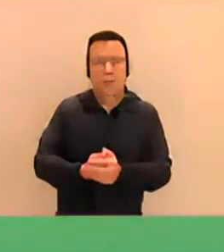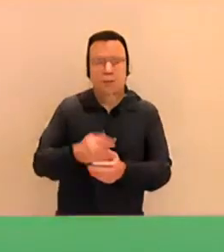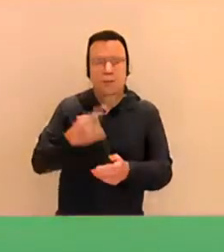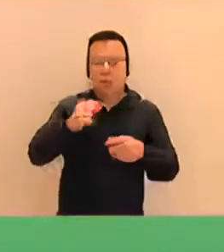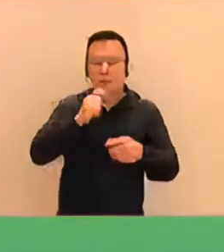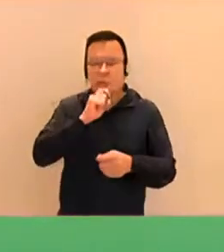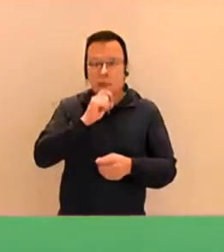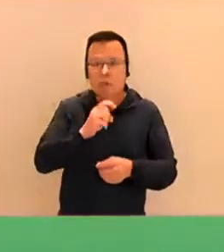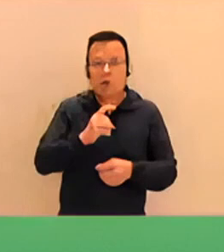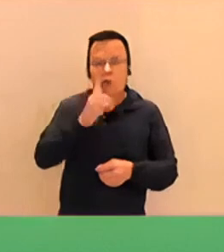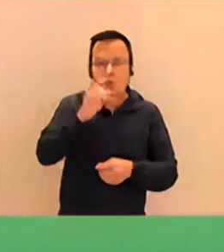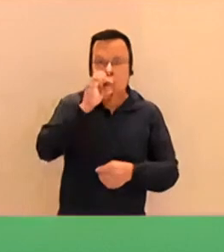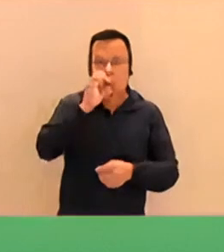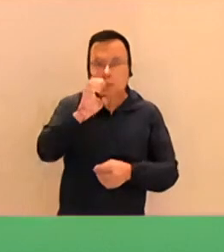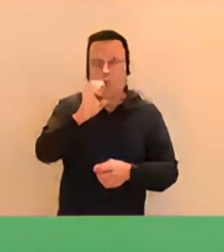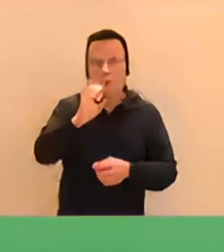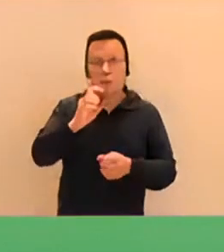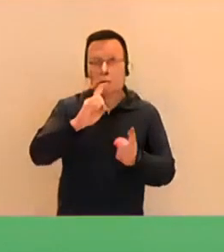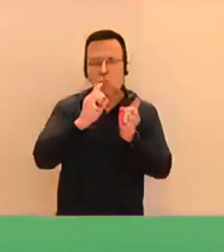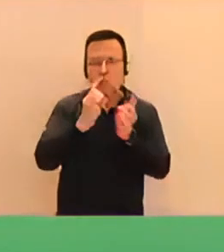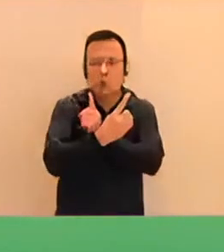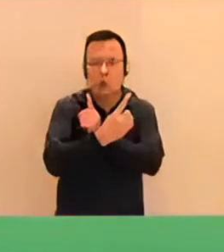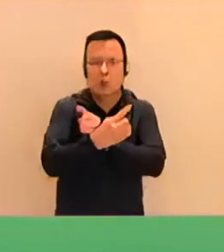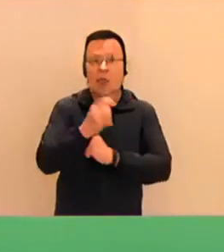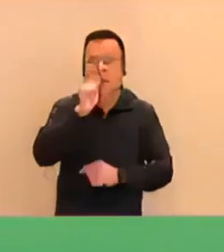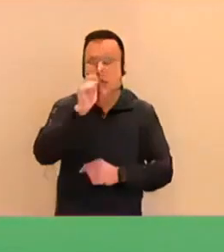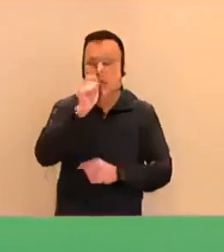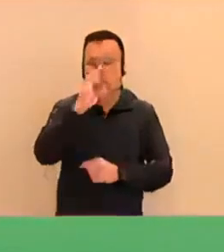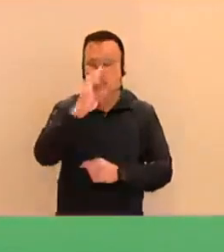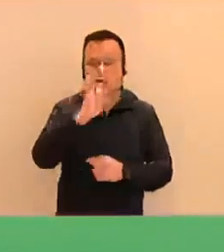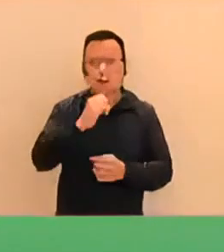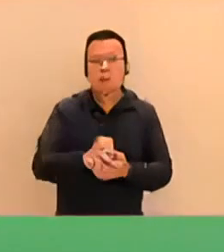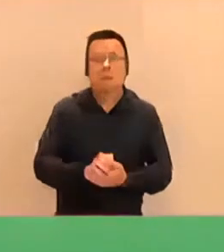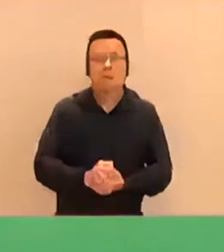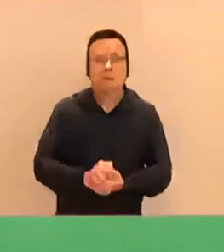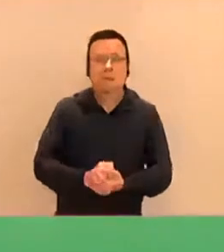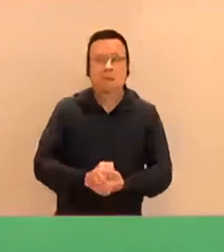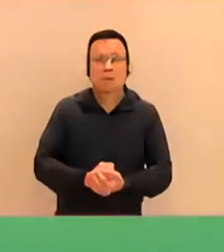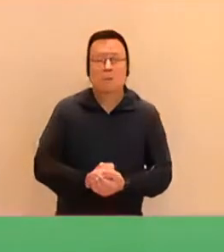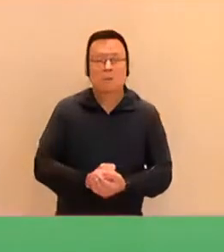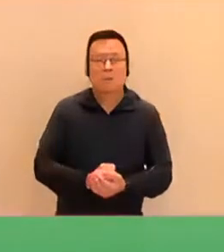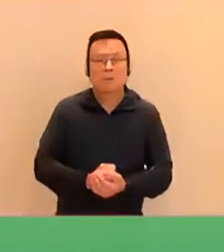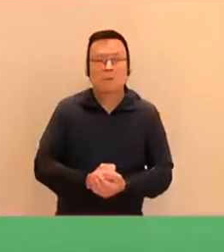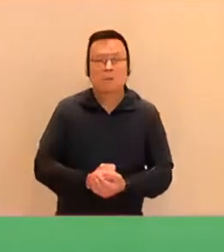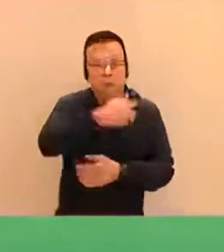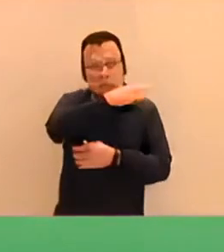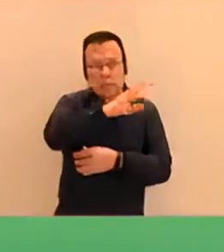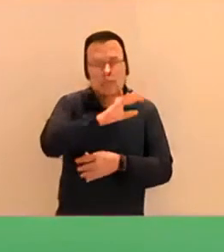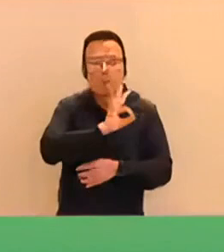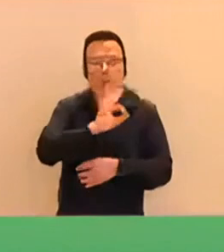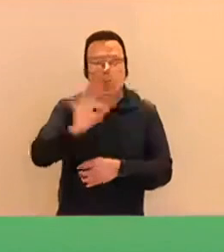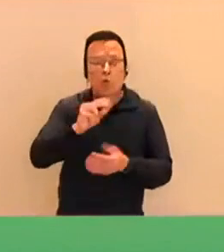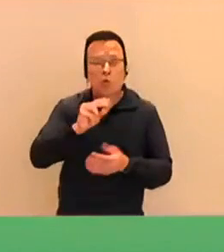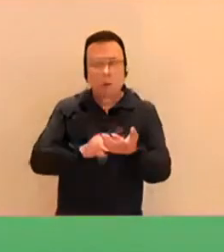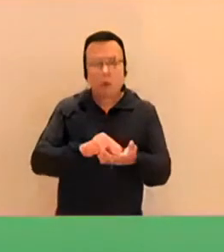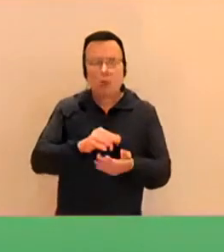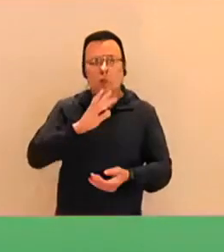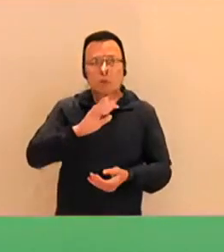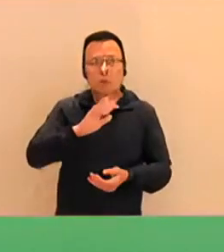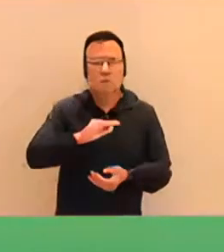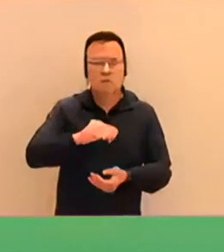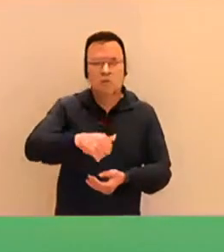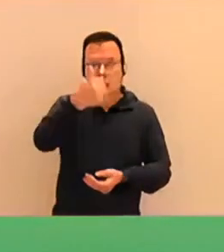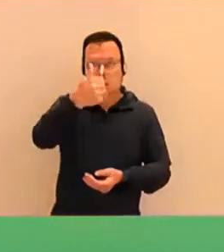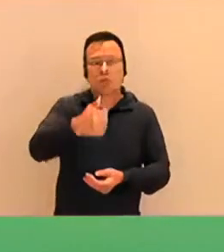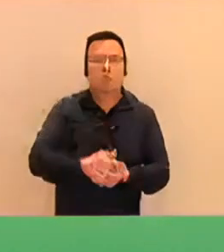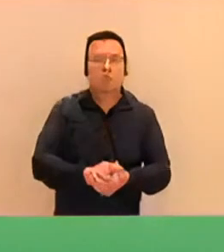AC and try to make it work. And no one believed it can be done. And during the 3 years